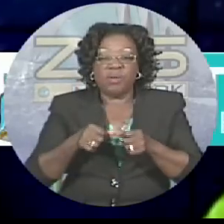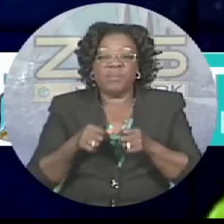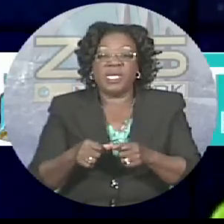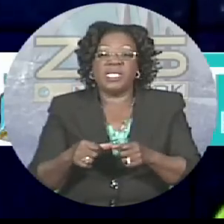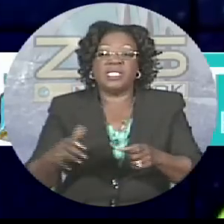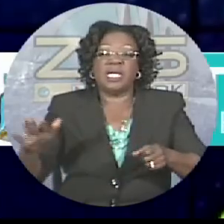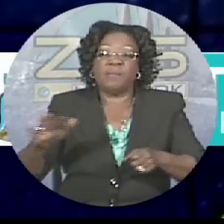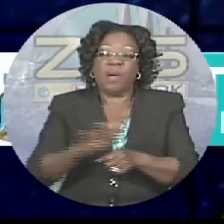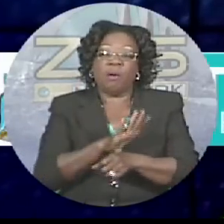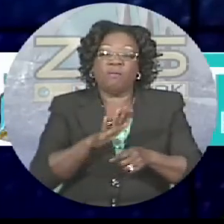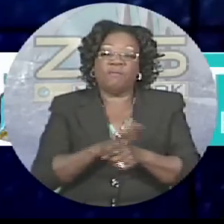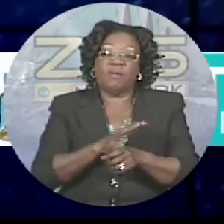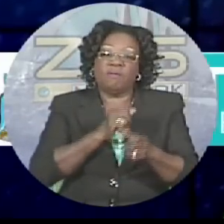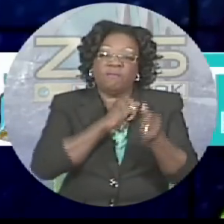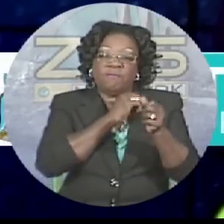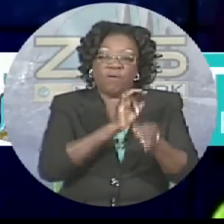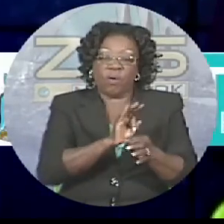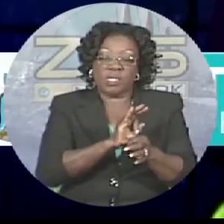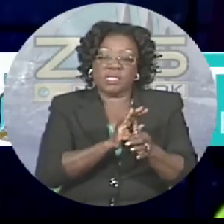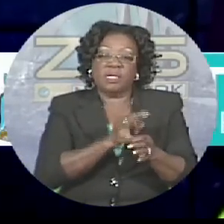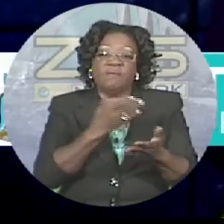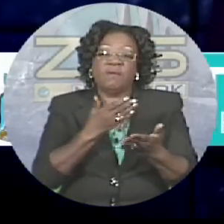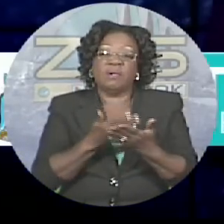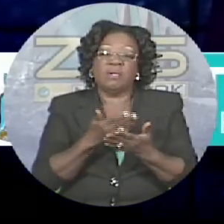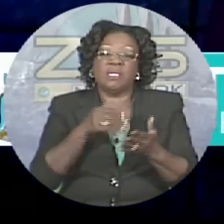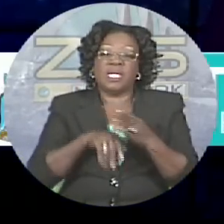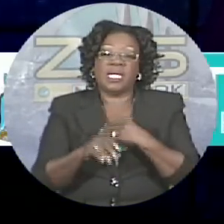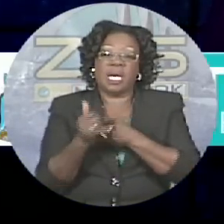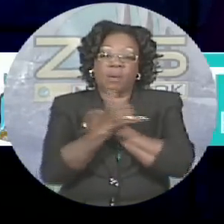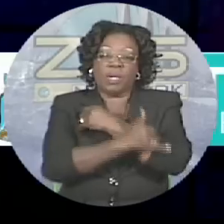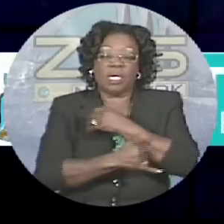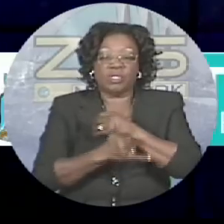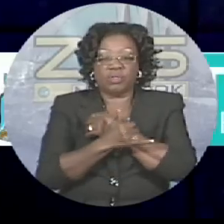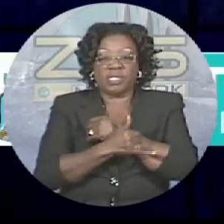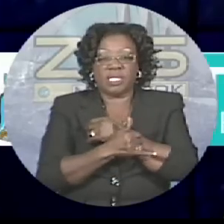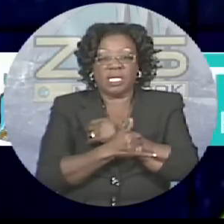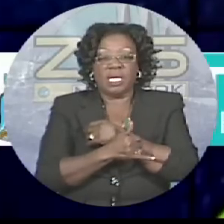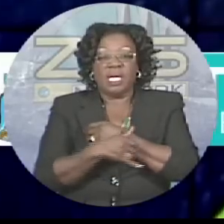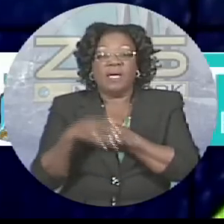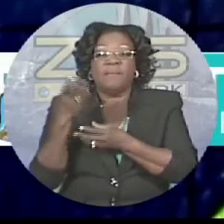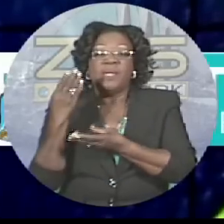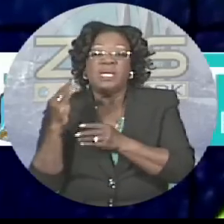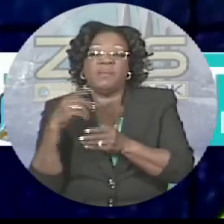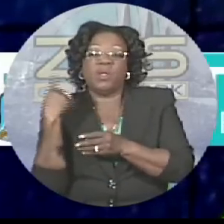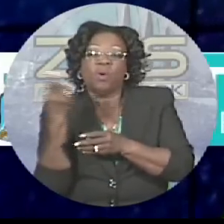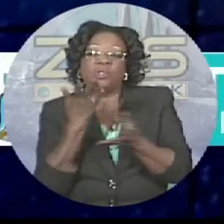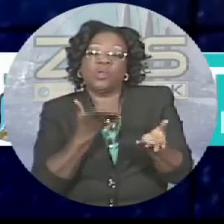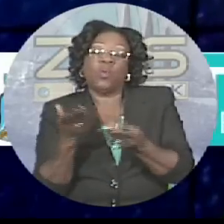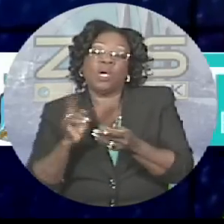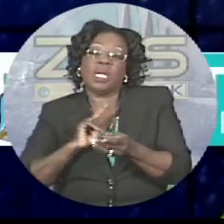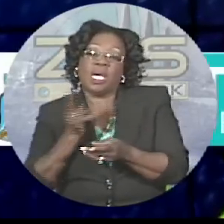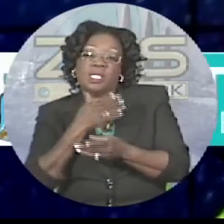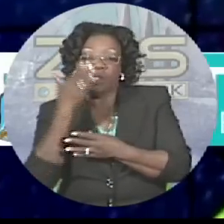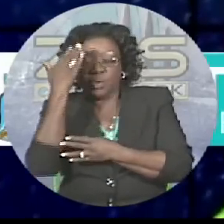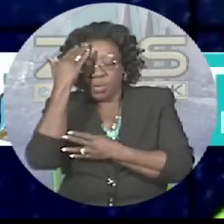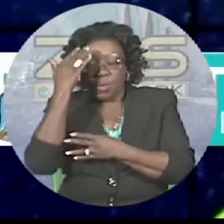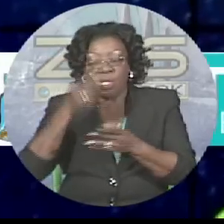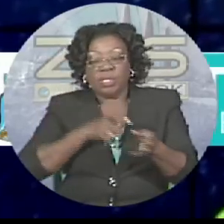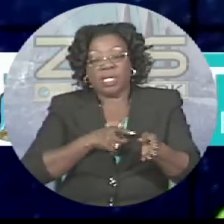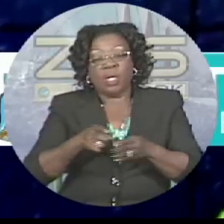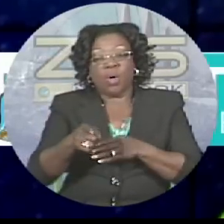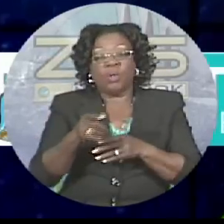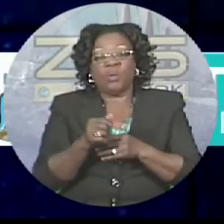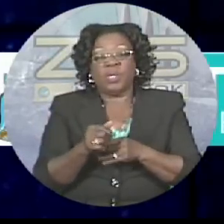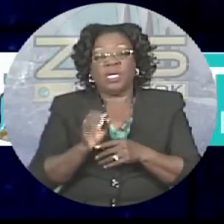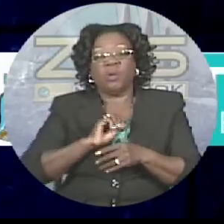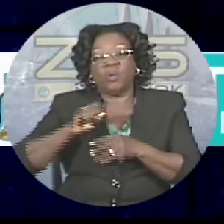powerful force for good in our country. But Bahamians also want us to know that along the way,